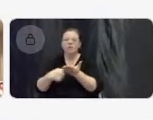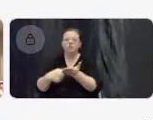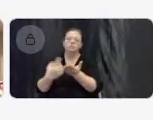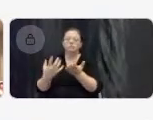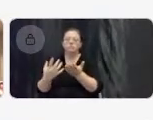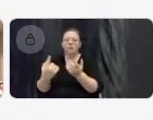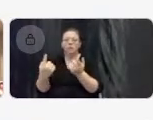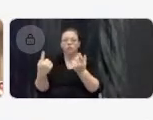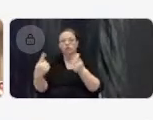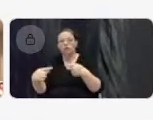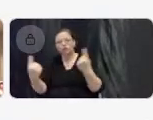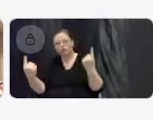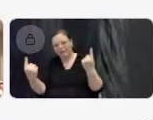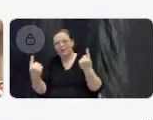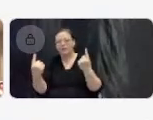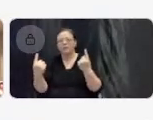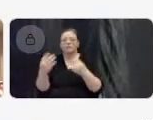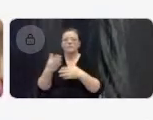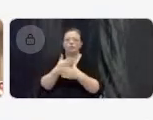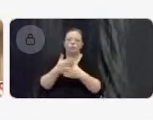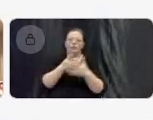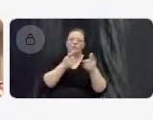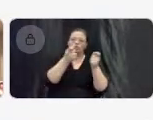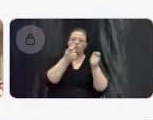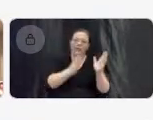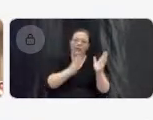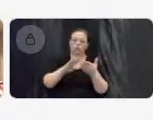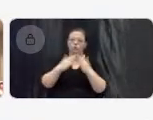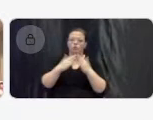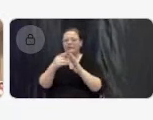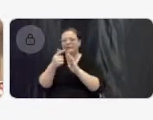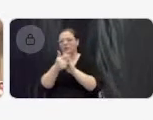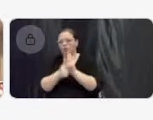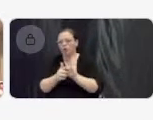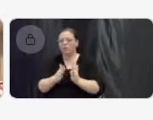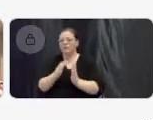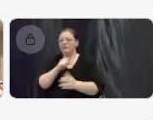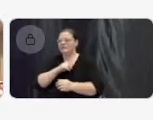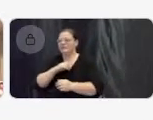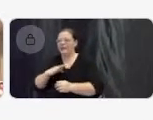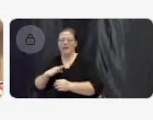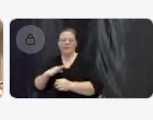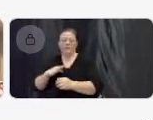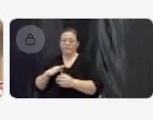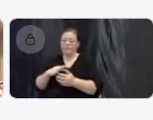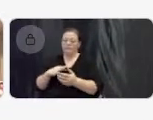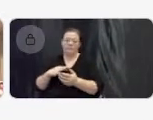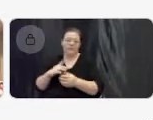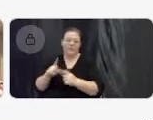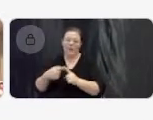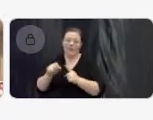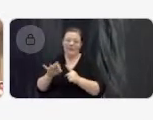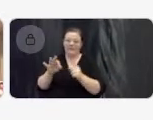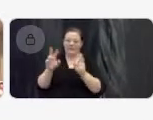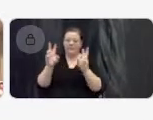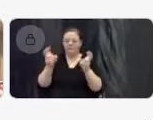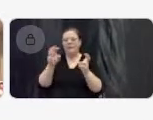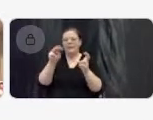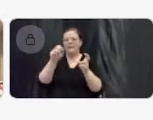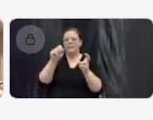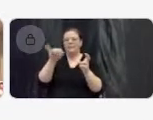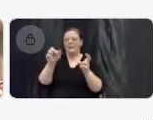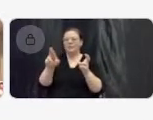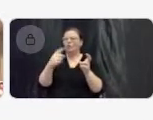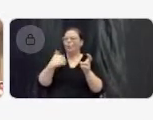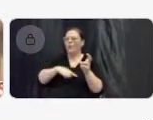disagreement between director, city attorney, staff, whatever, on whether it's major, we shouldn't have to suffer. I